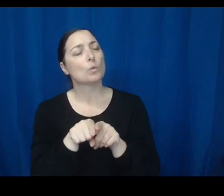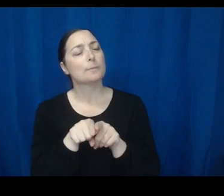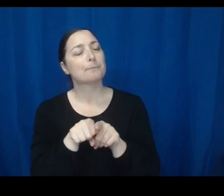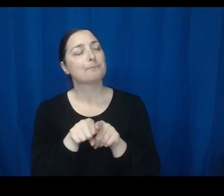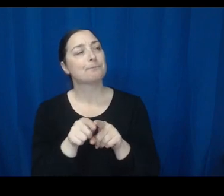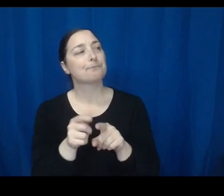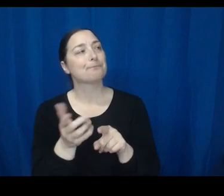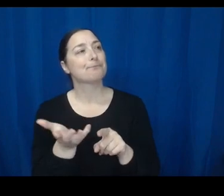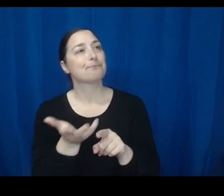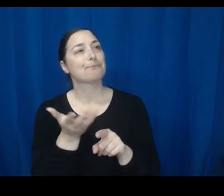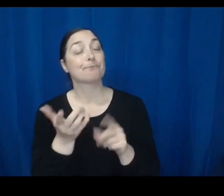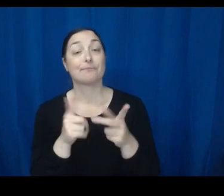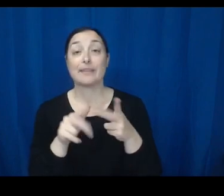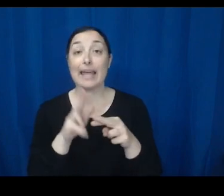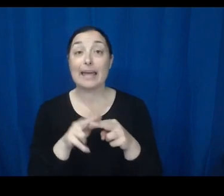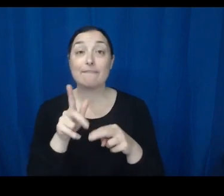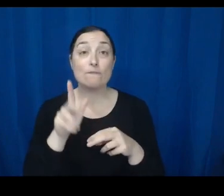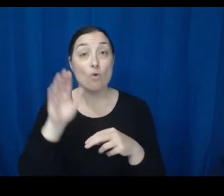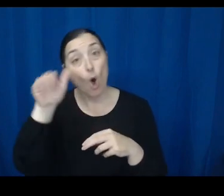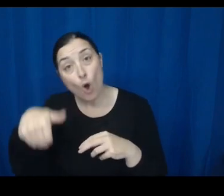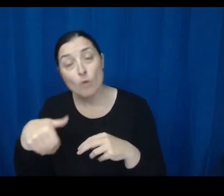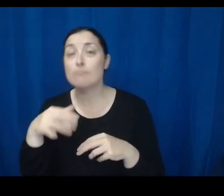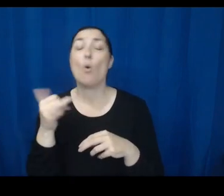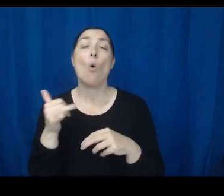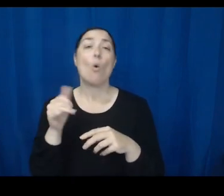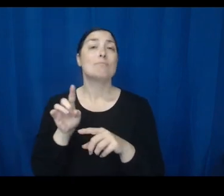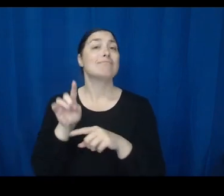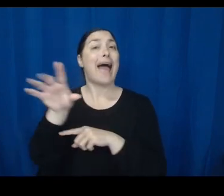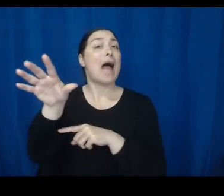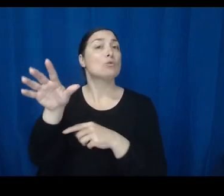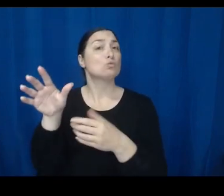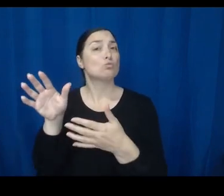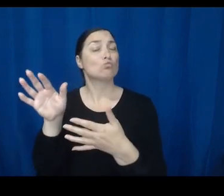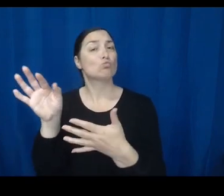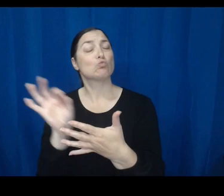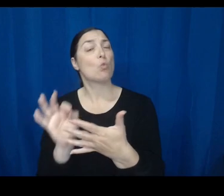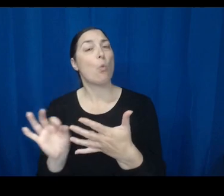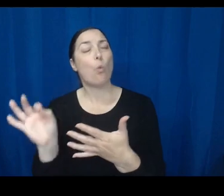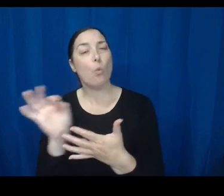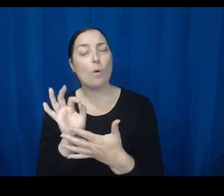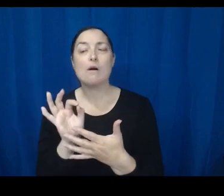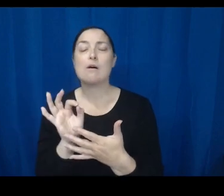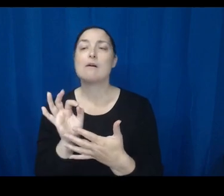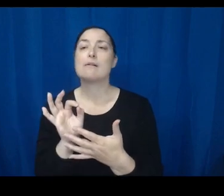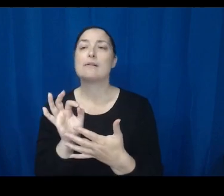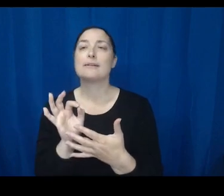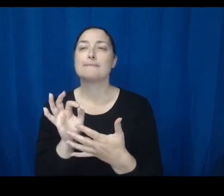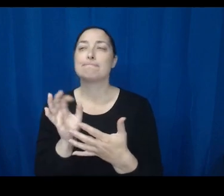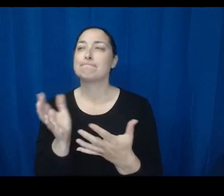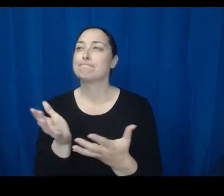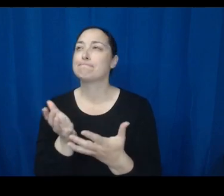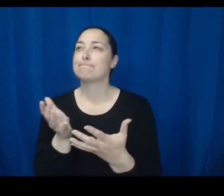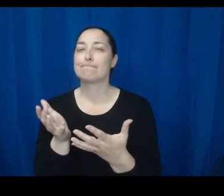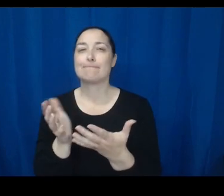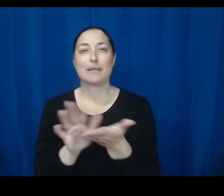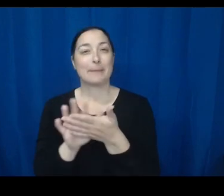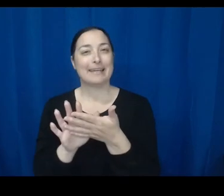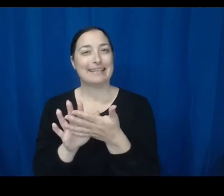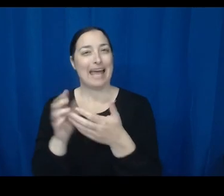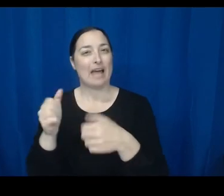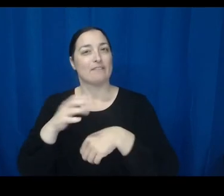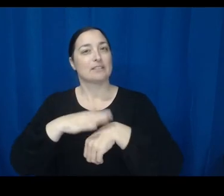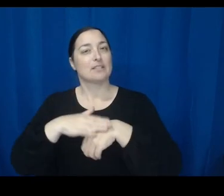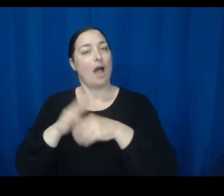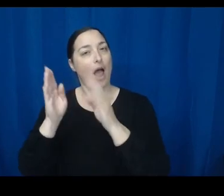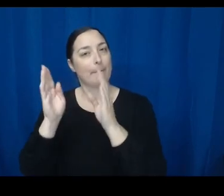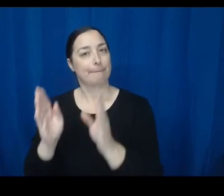at home or out in the field, then there's the possibility that there's a certain time frame that you work in, but then